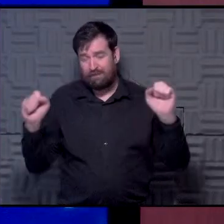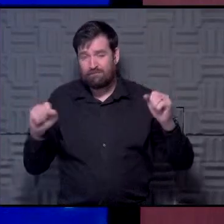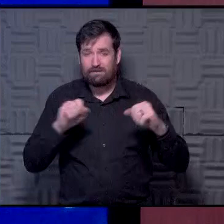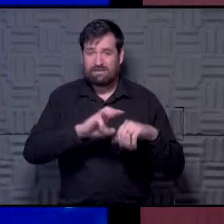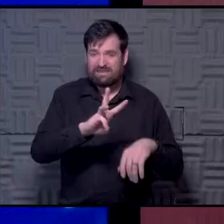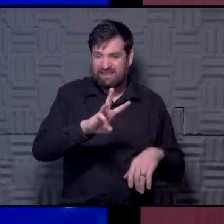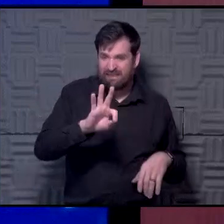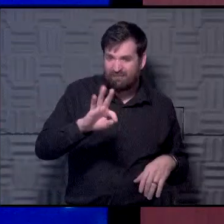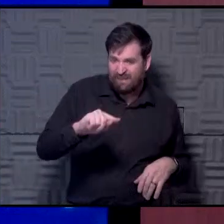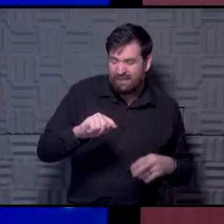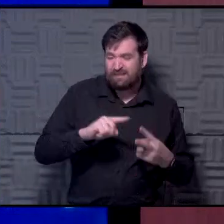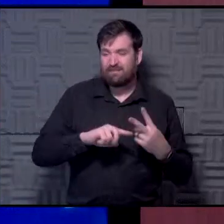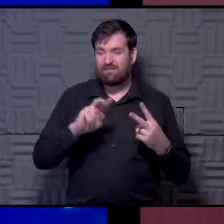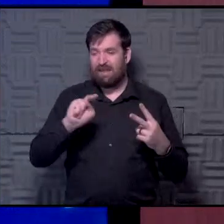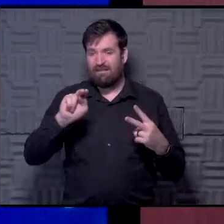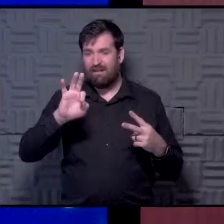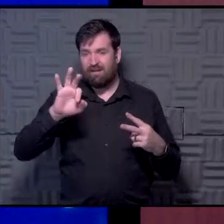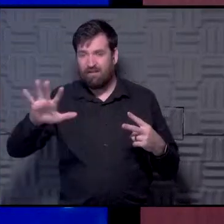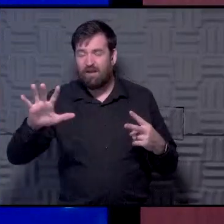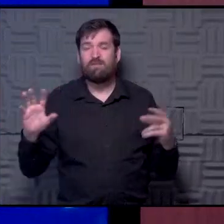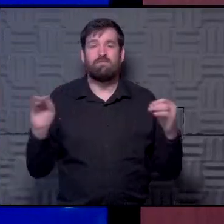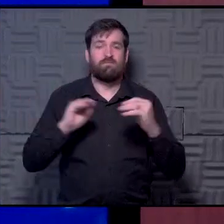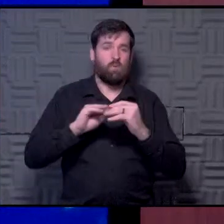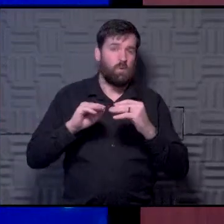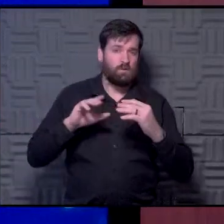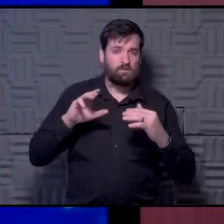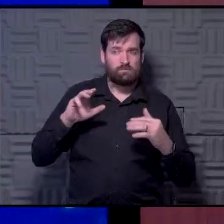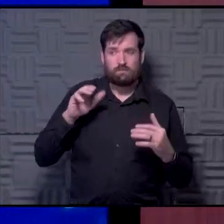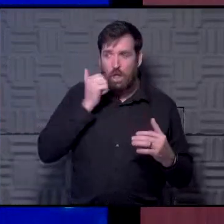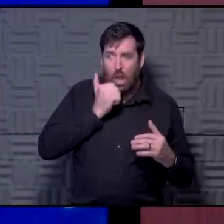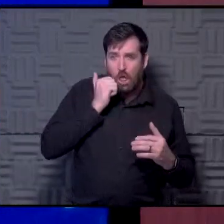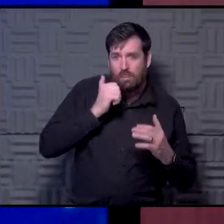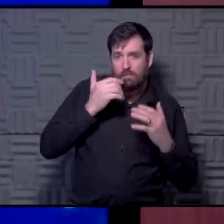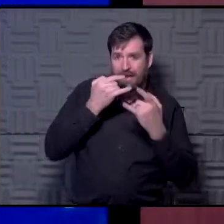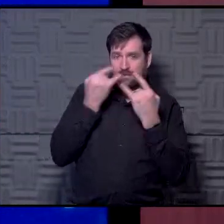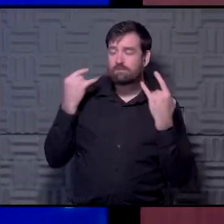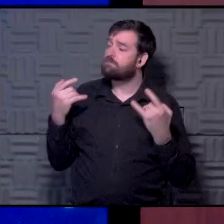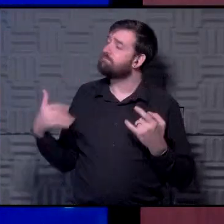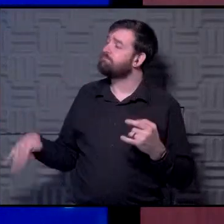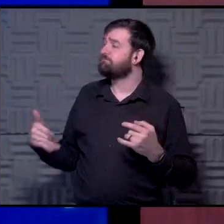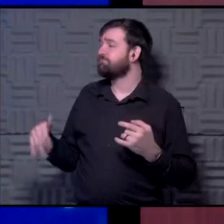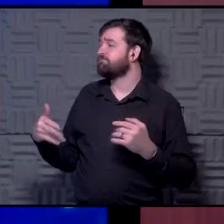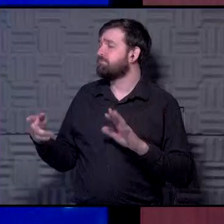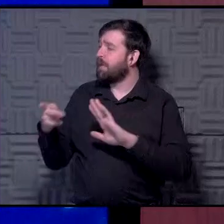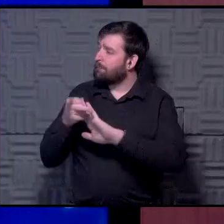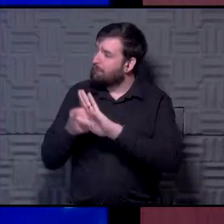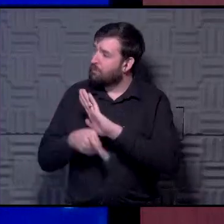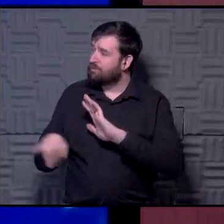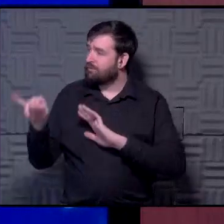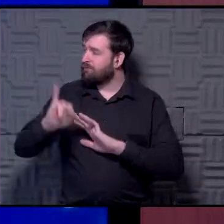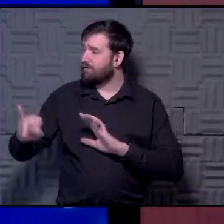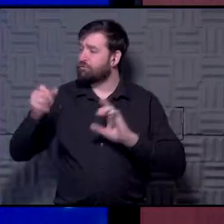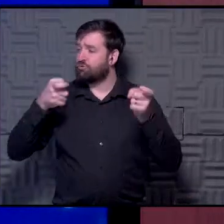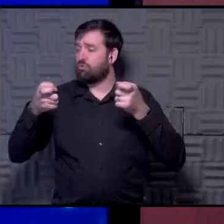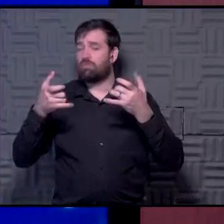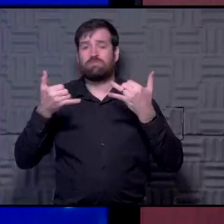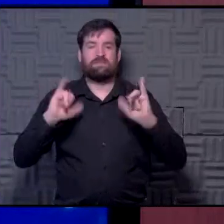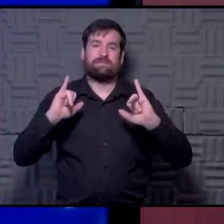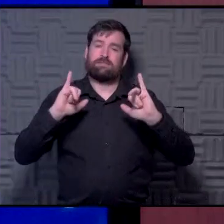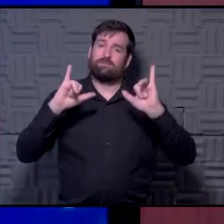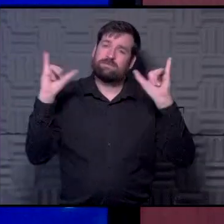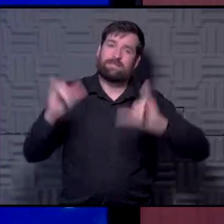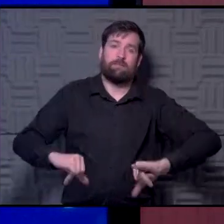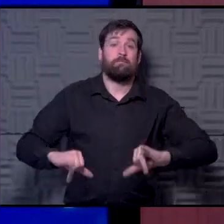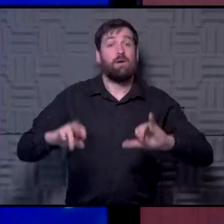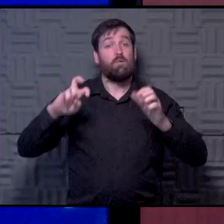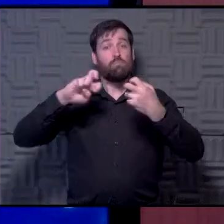than an N95, more than cloth masks? Yeah, that's a great question because I think the pillars of infection control are still totally operational. The